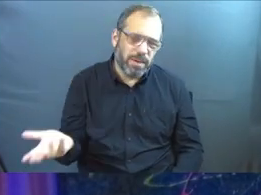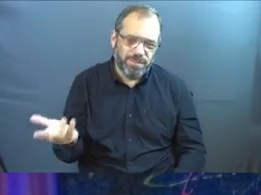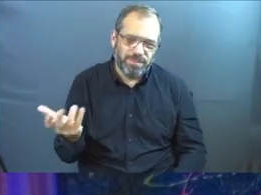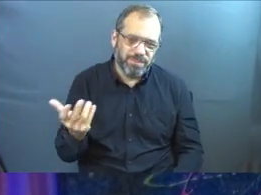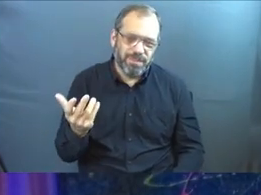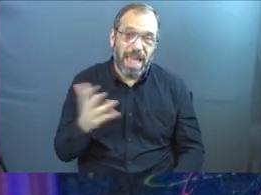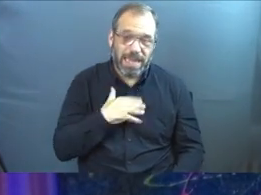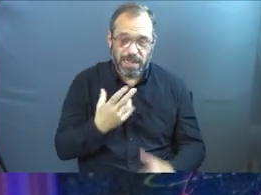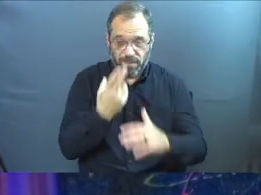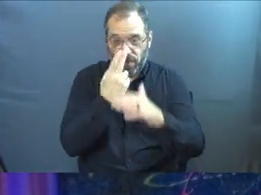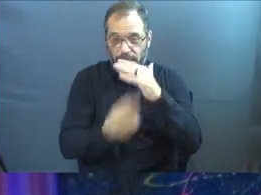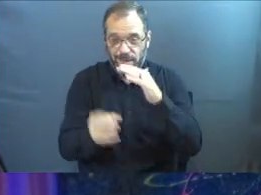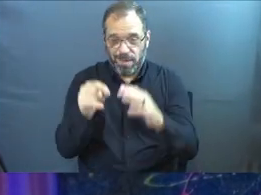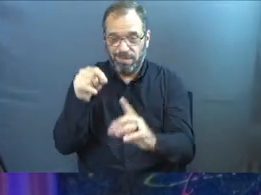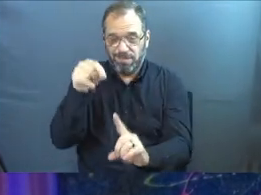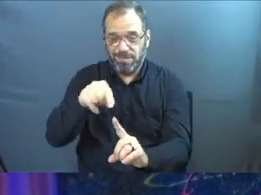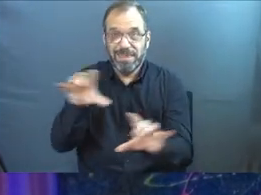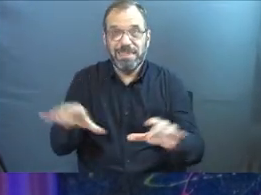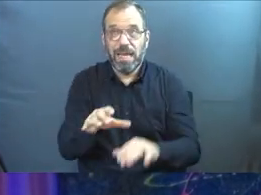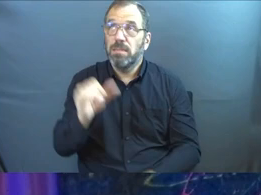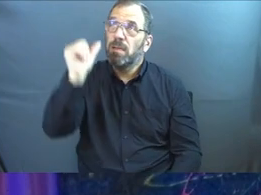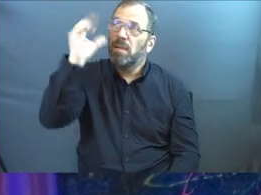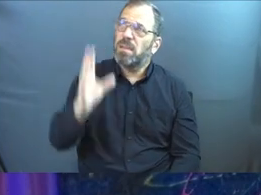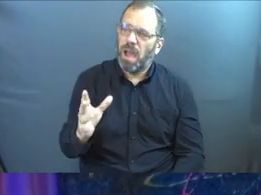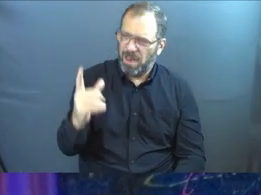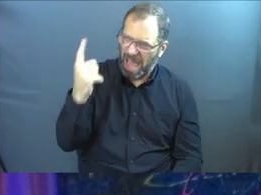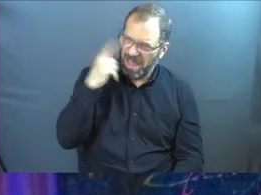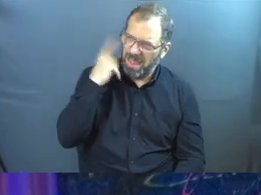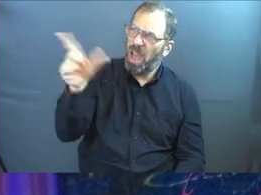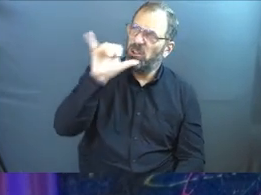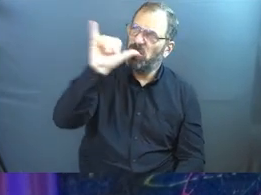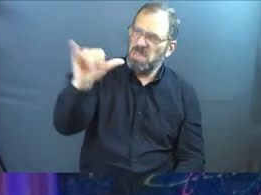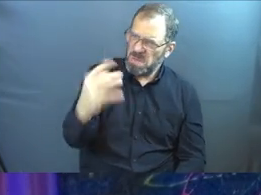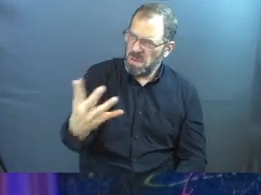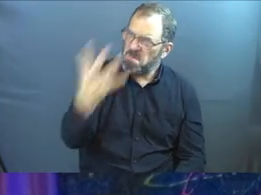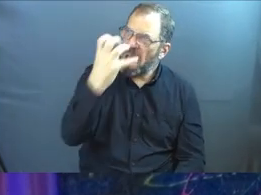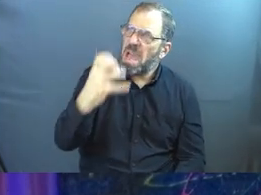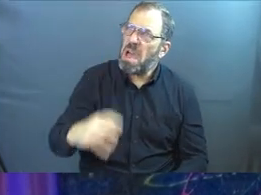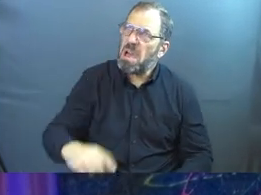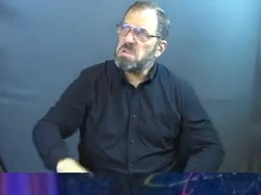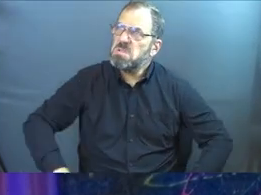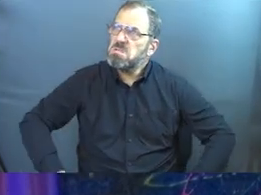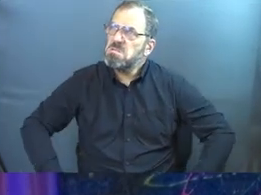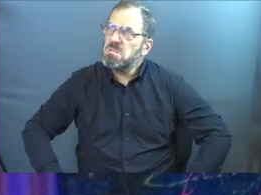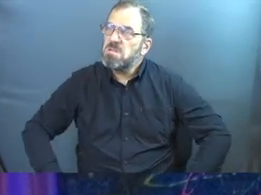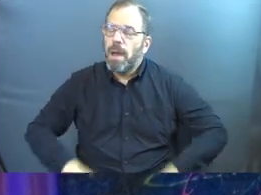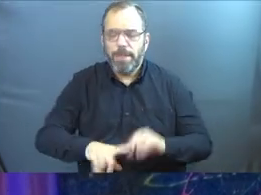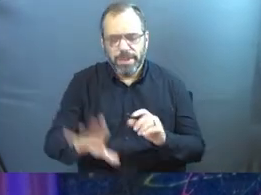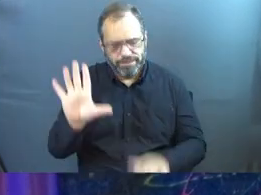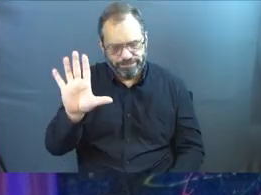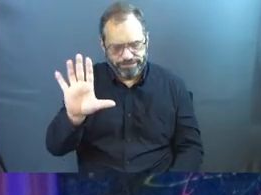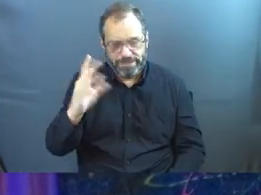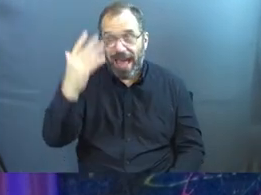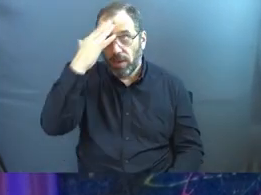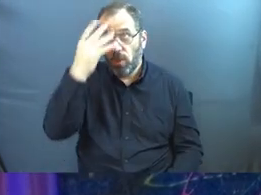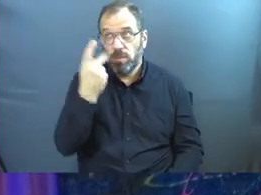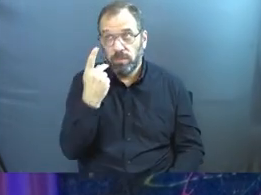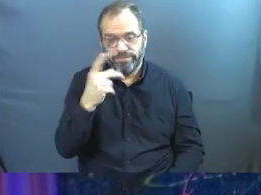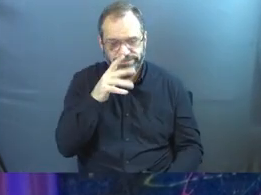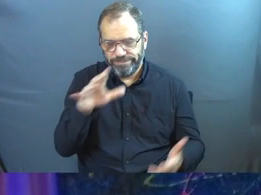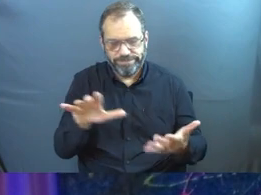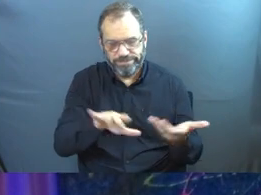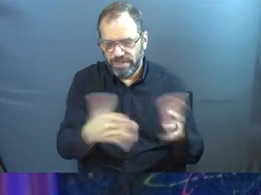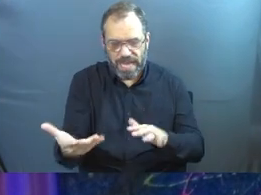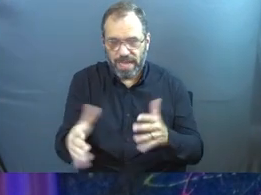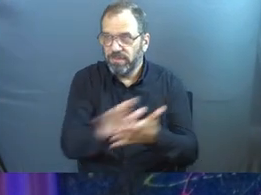And I love what Habakkuk does. He says, God, I thought you were eternal, and I'm really mad about this. But I know we will not die.